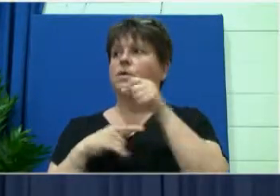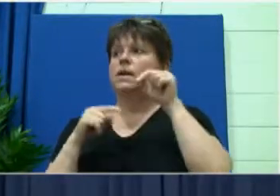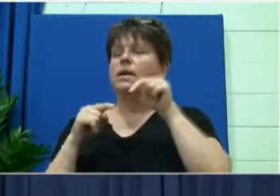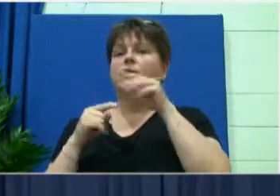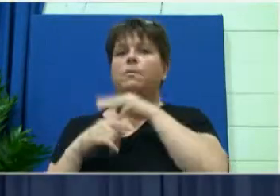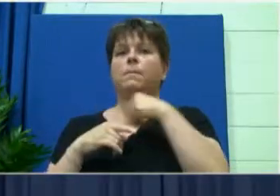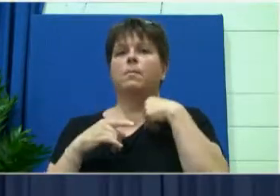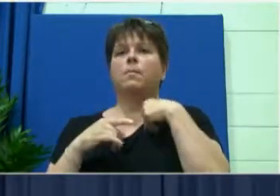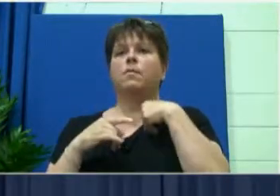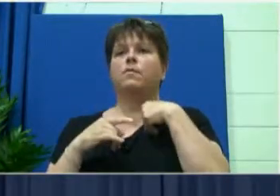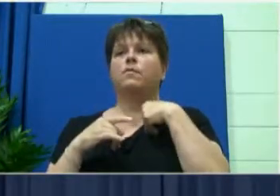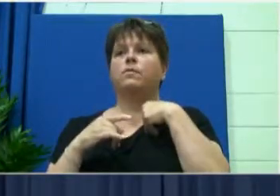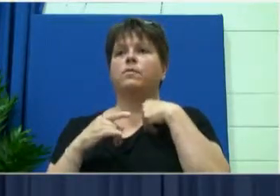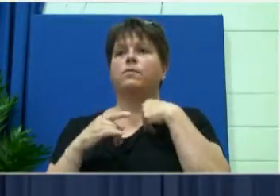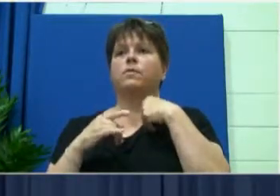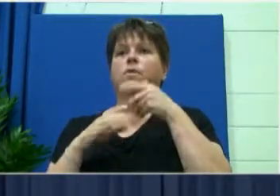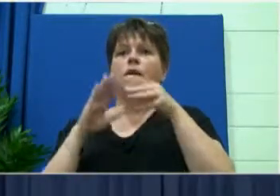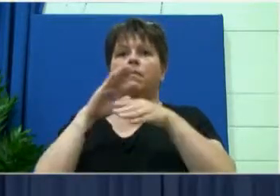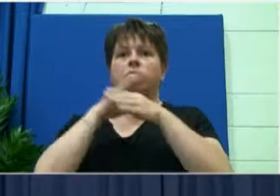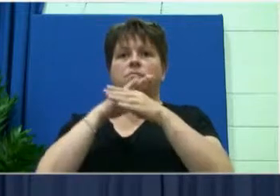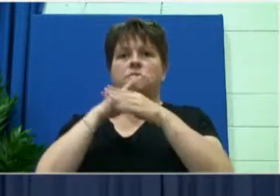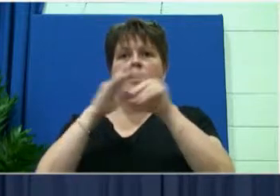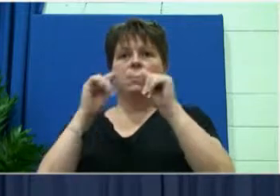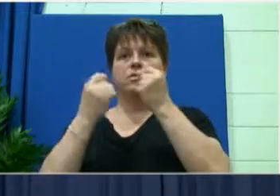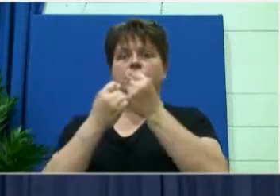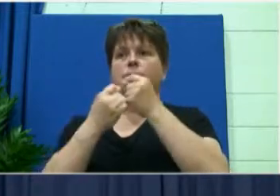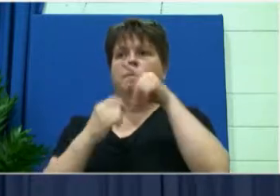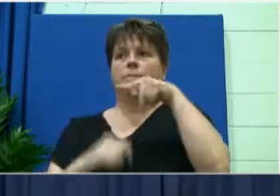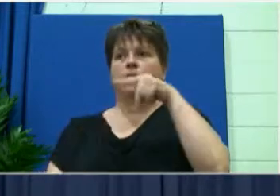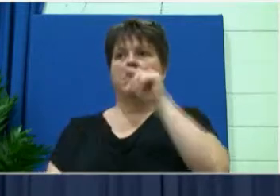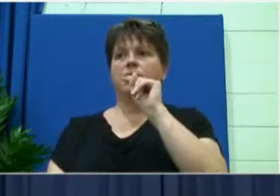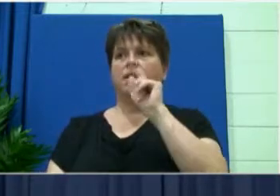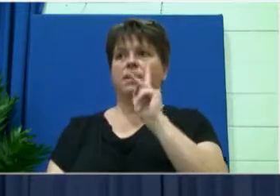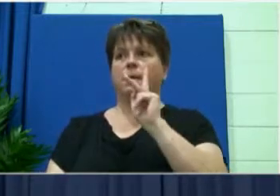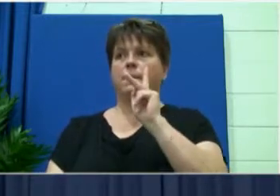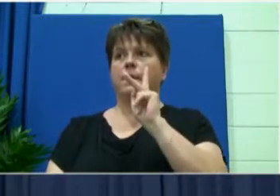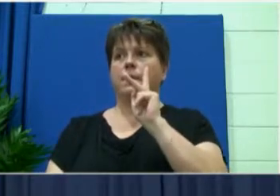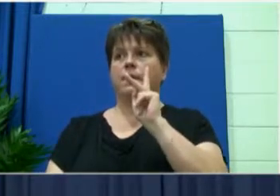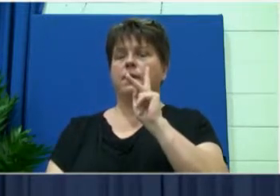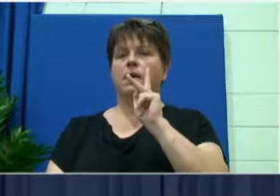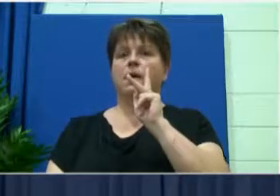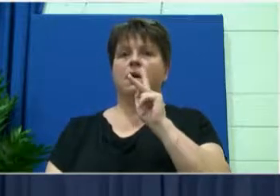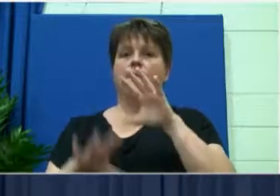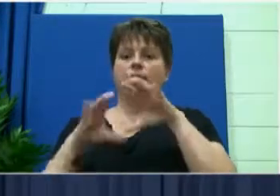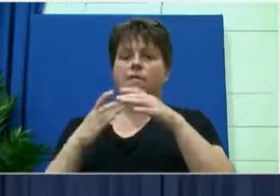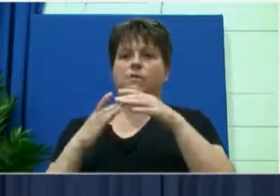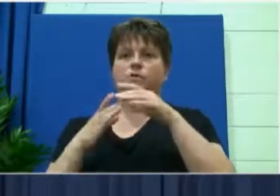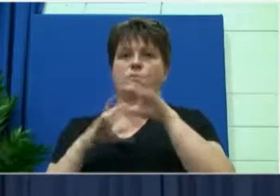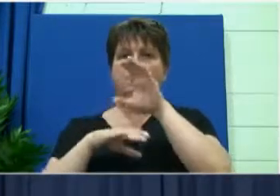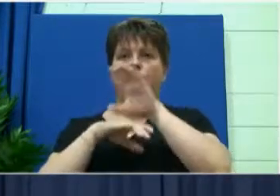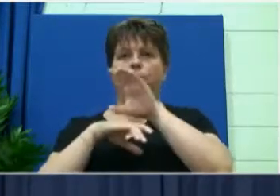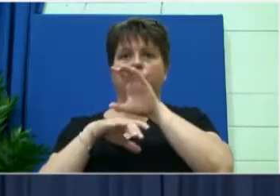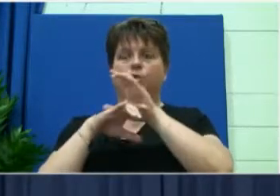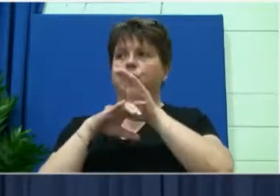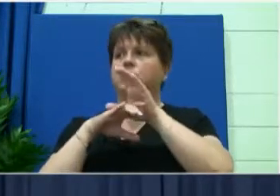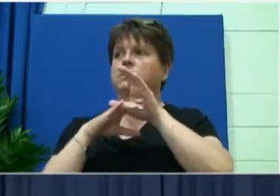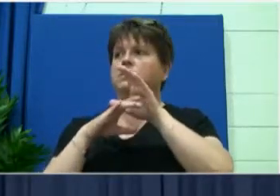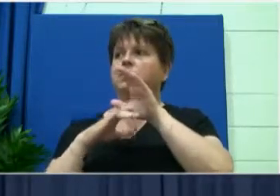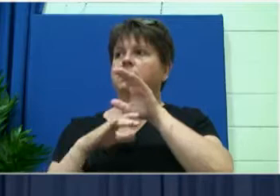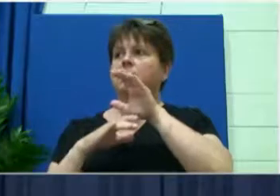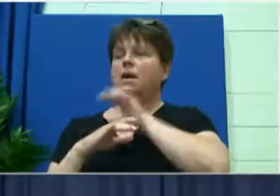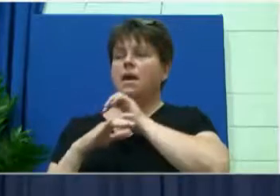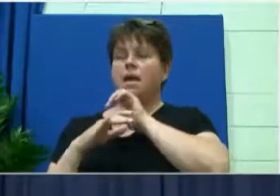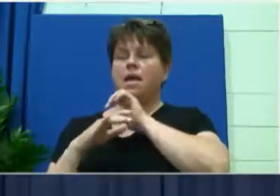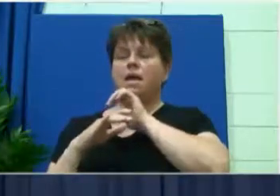was a member of the Blue Angels soccer team, Phi Theta Kappa, and Fellowship of Christian Athletes. This year,